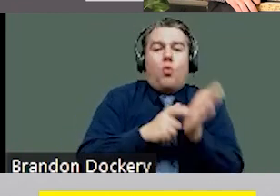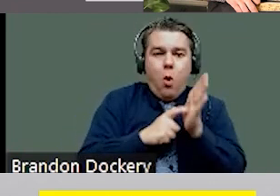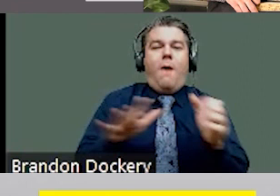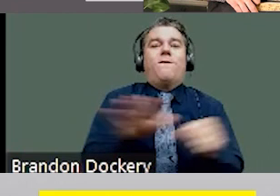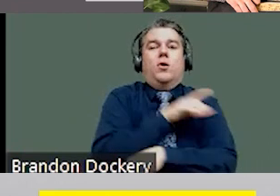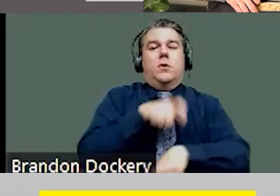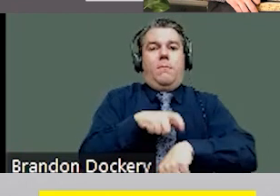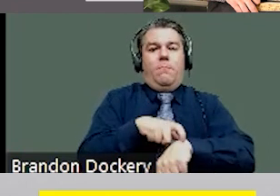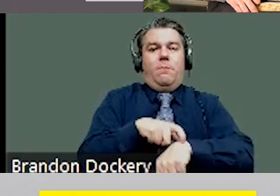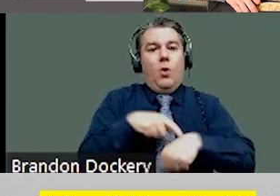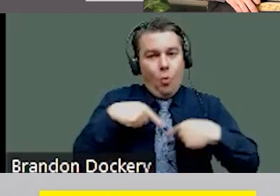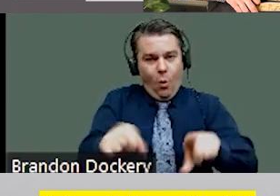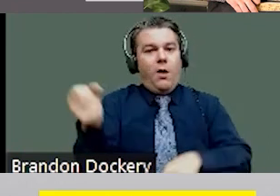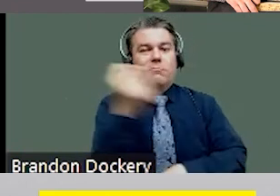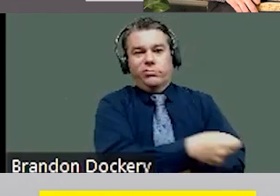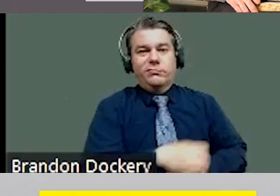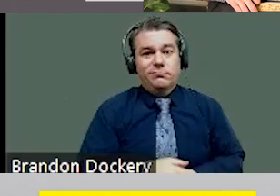full-time during their confinement.